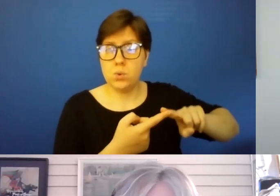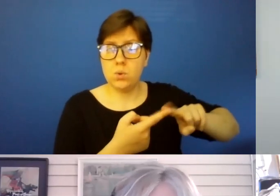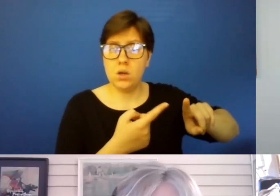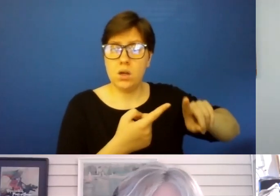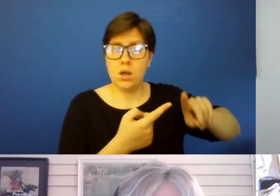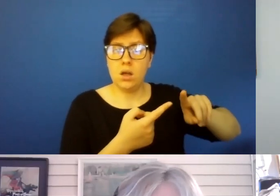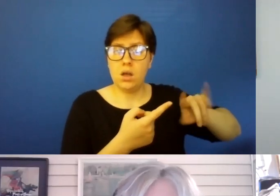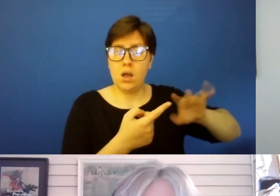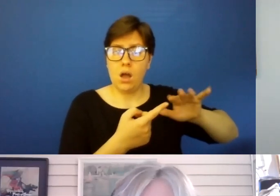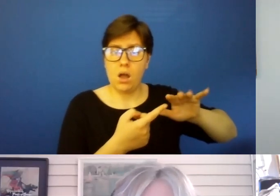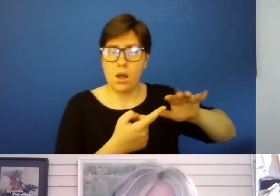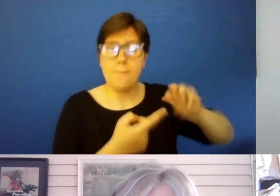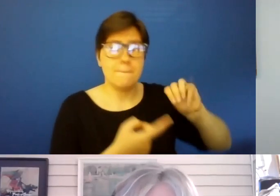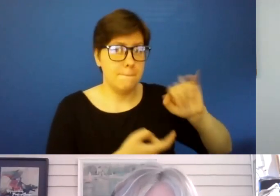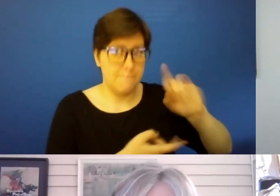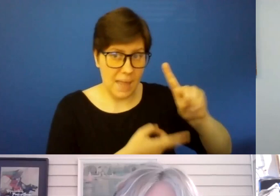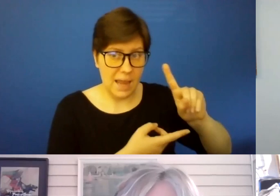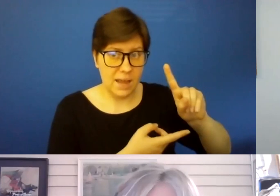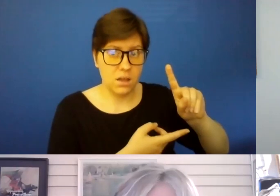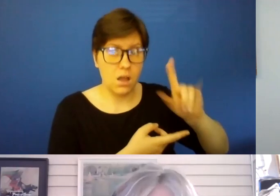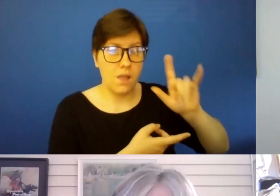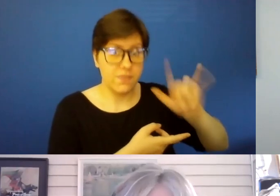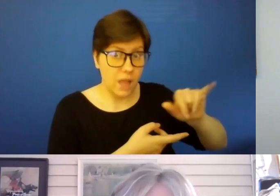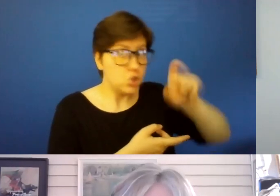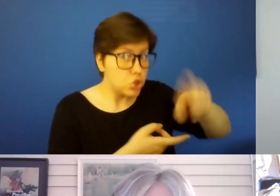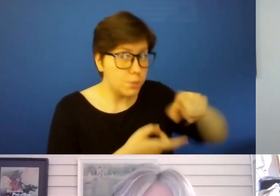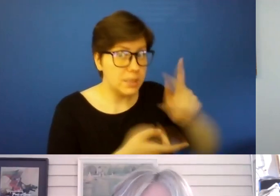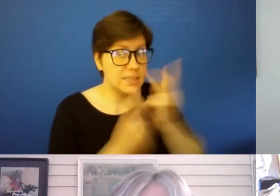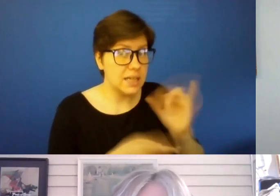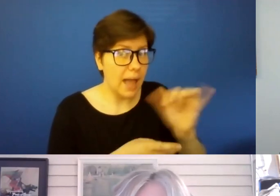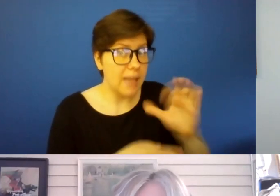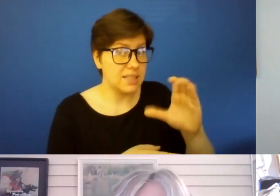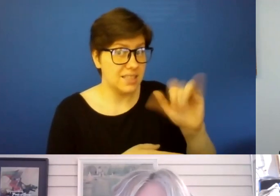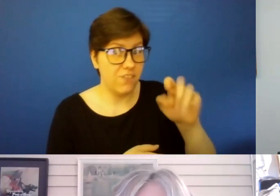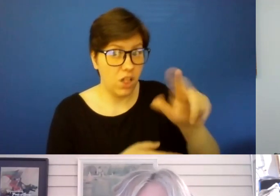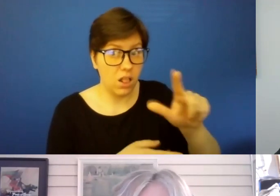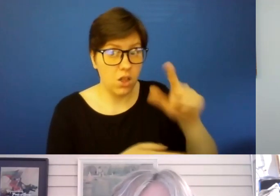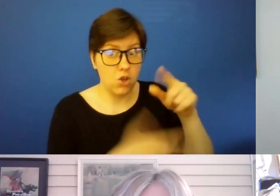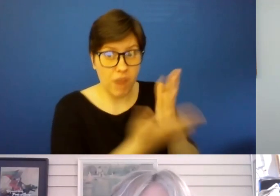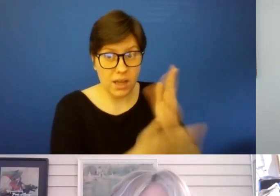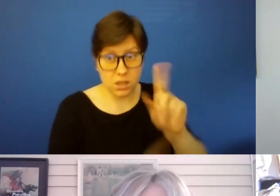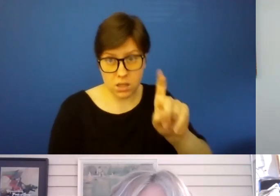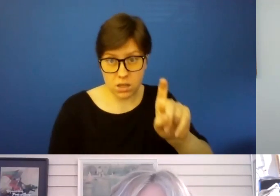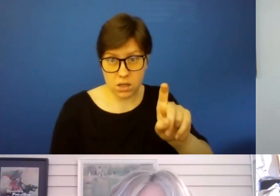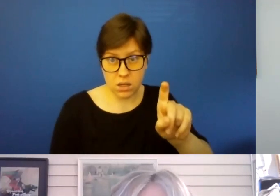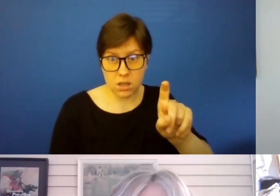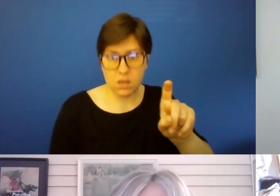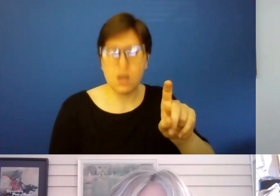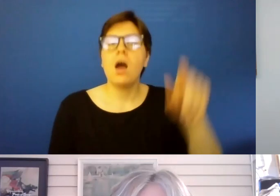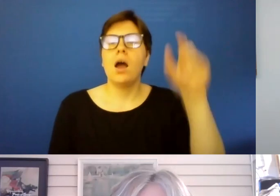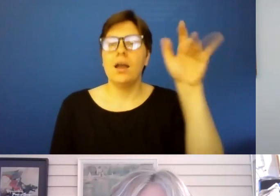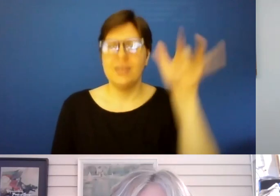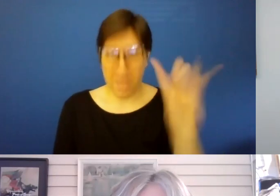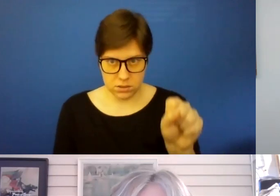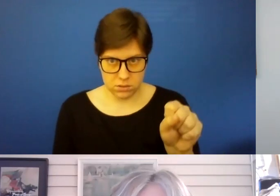physician to a medical aid in dying, should it be seen as a civil right? Yes, it is. I mean, that's the